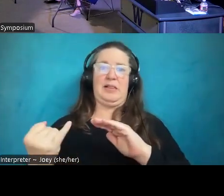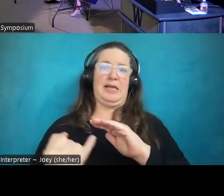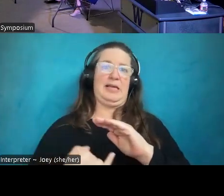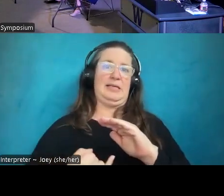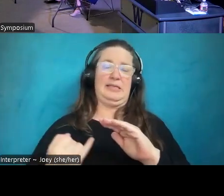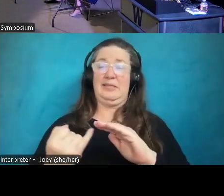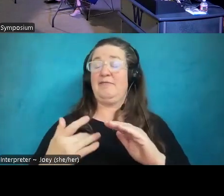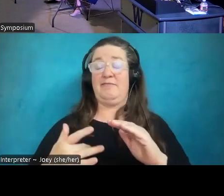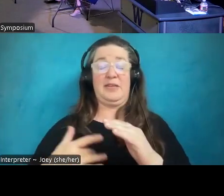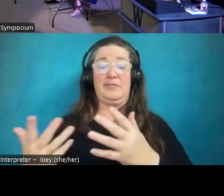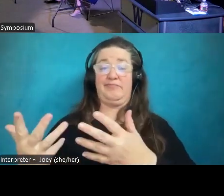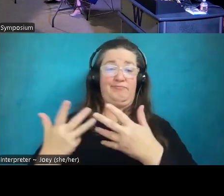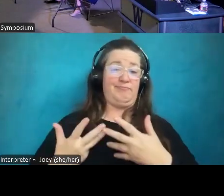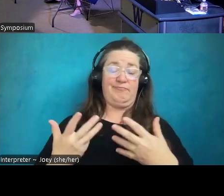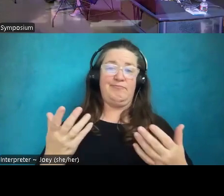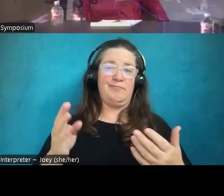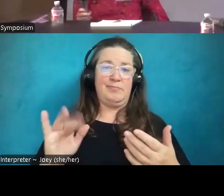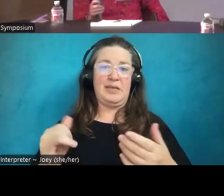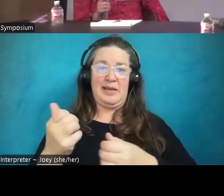by everyone. It's hard alone.